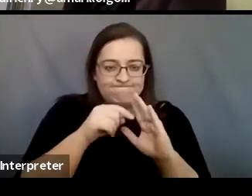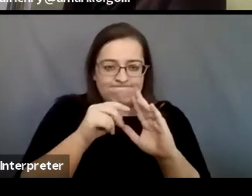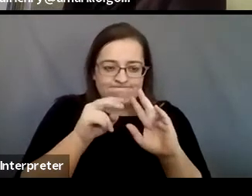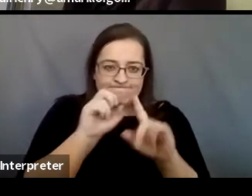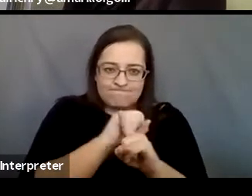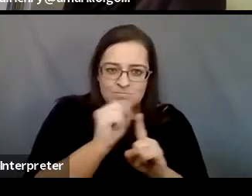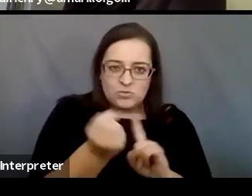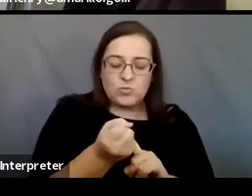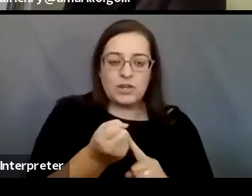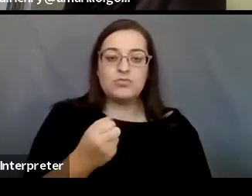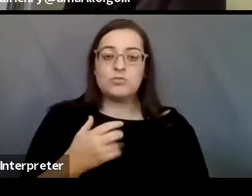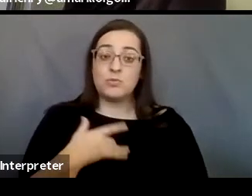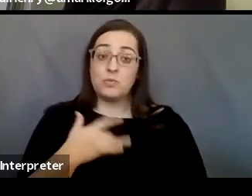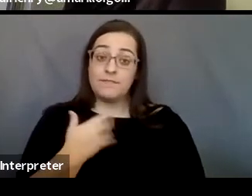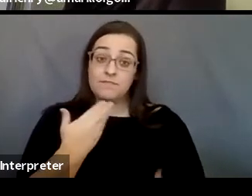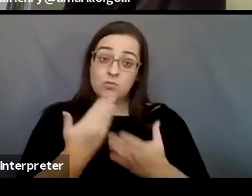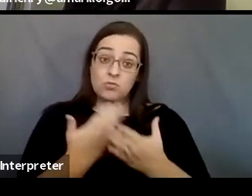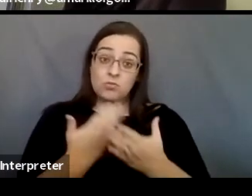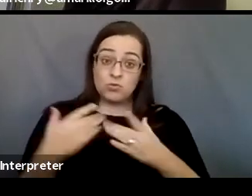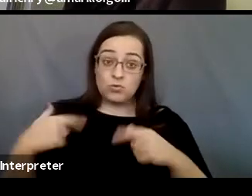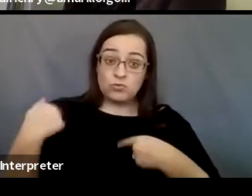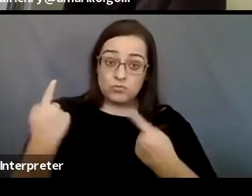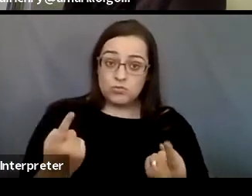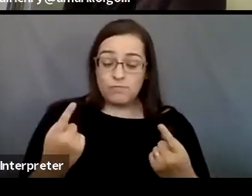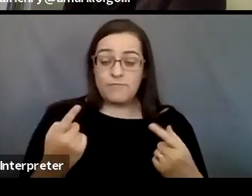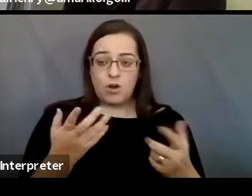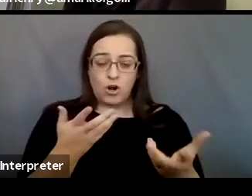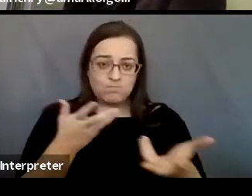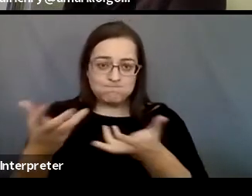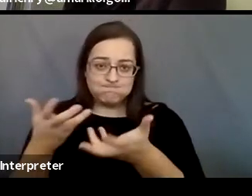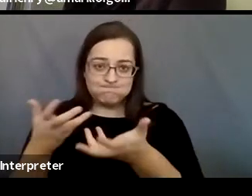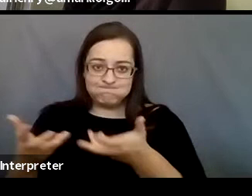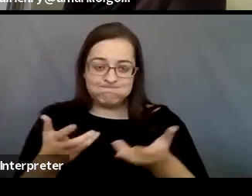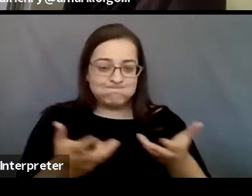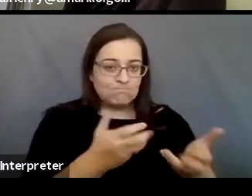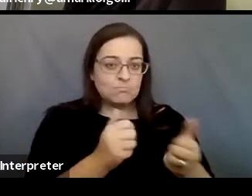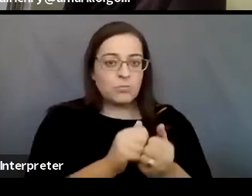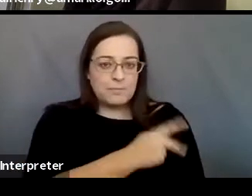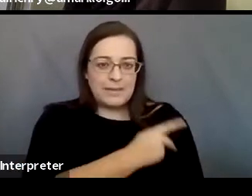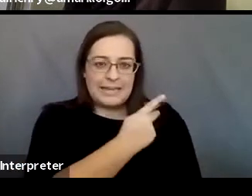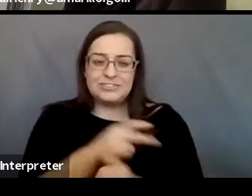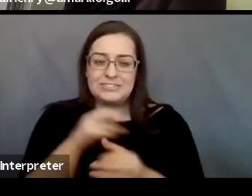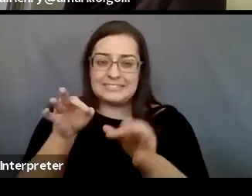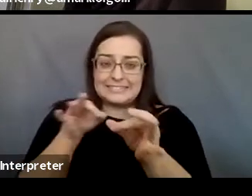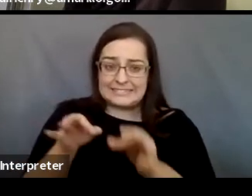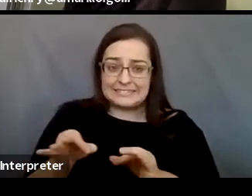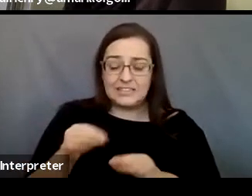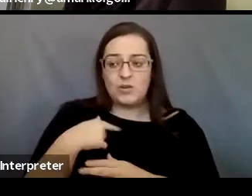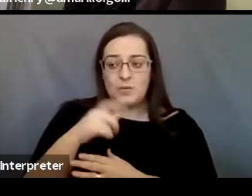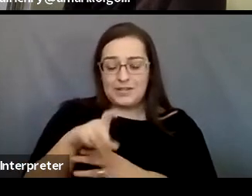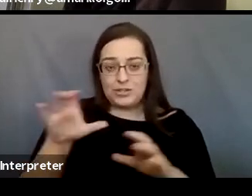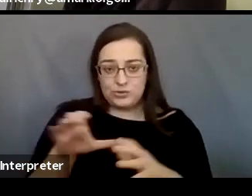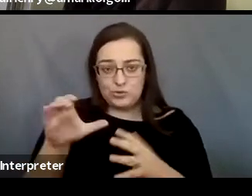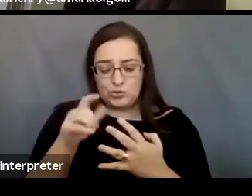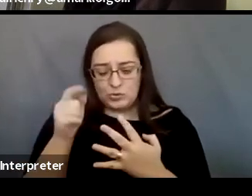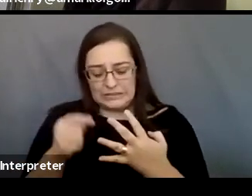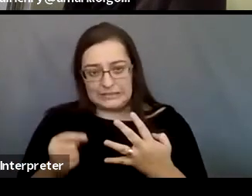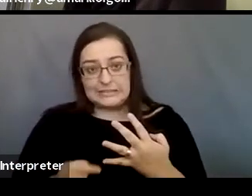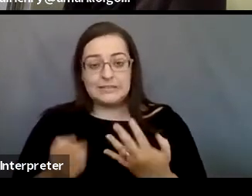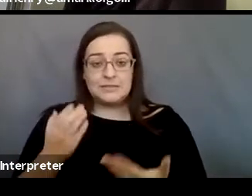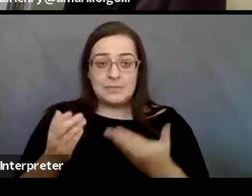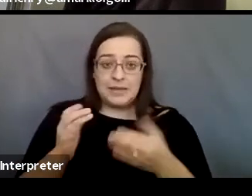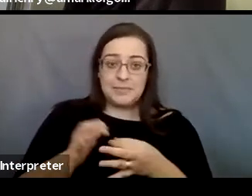we do feel good about how we're working with patients to explain to them what we need to do in terms of